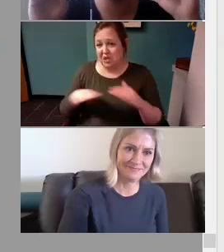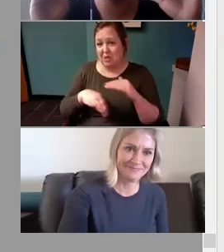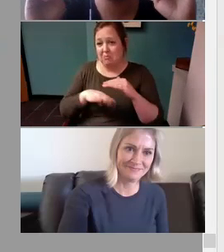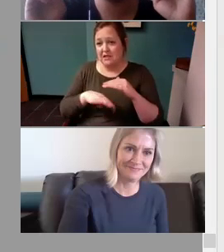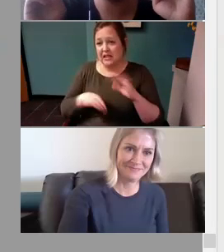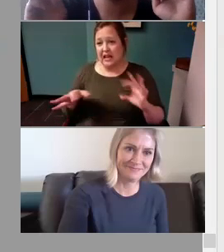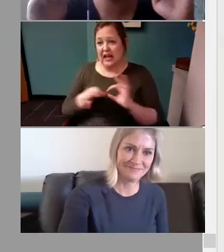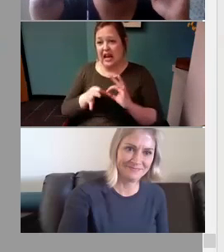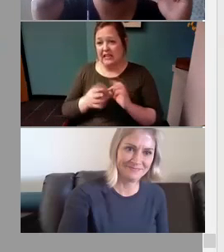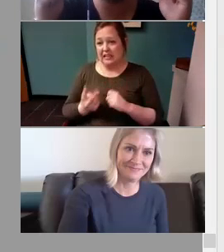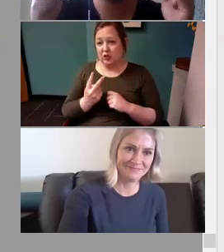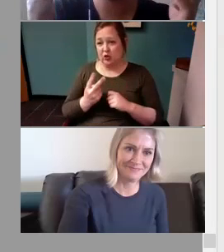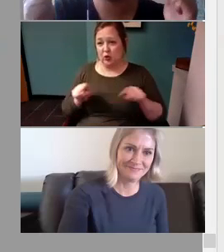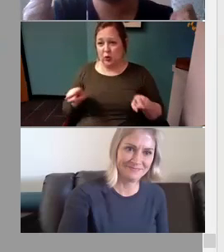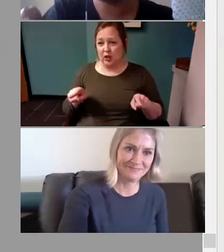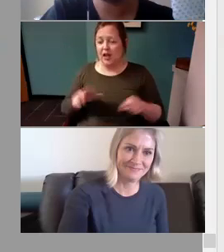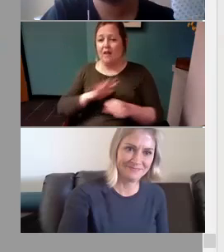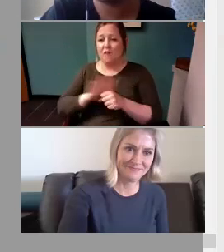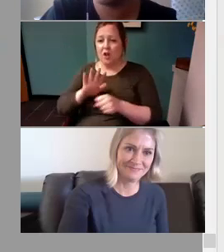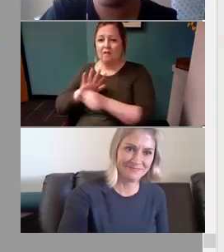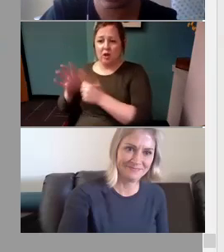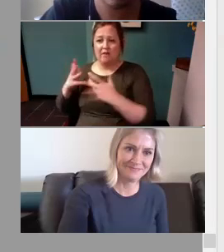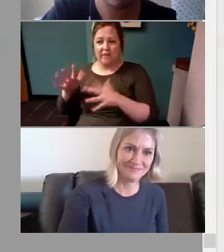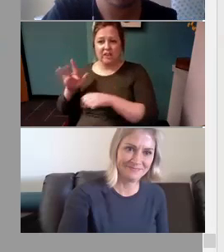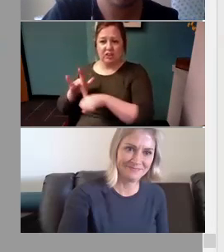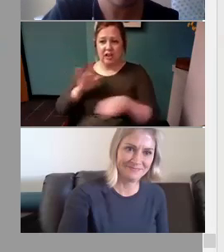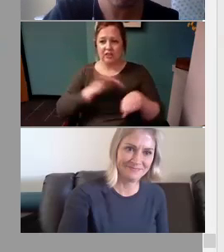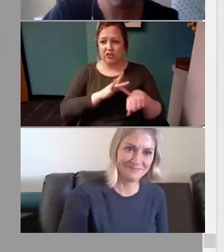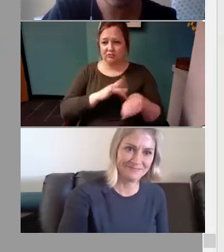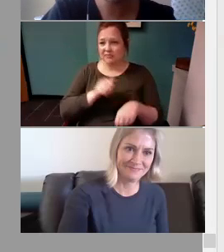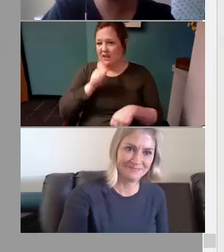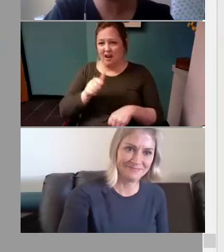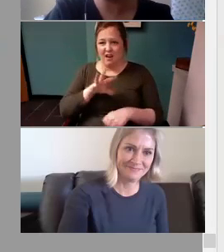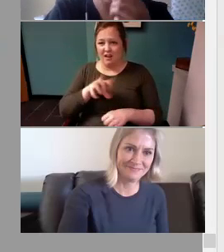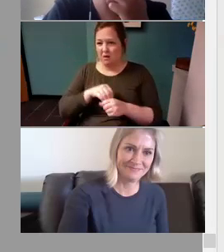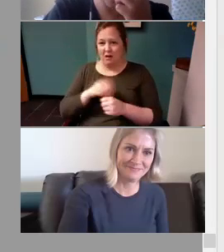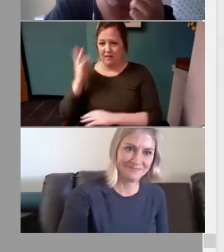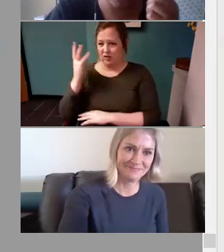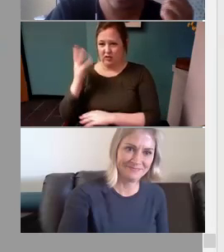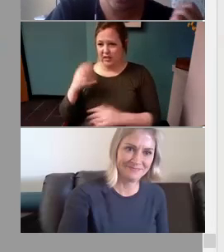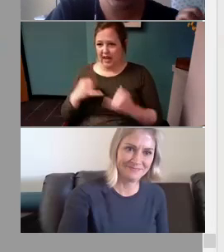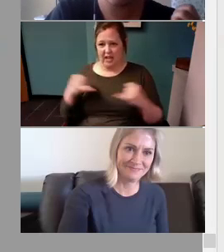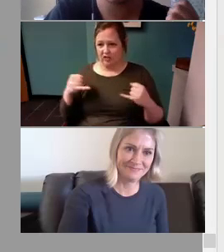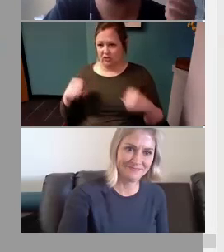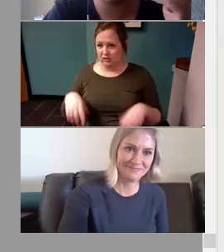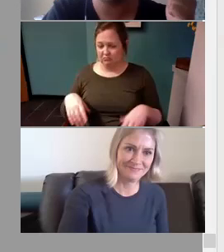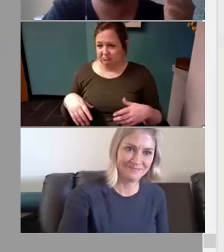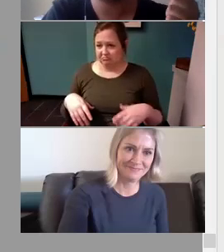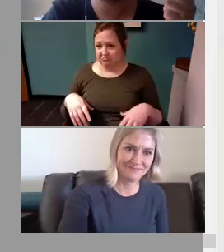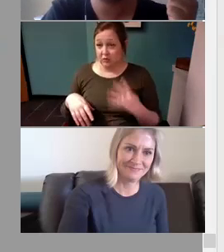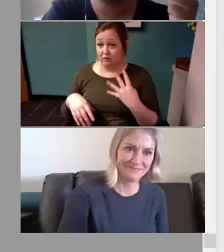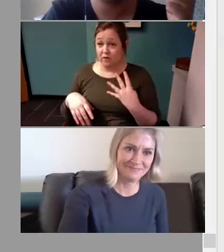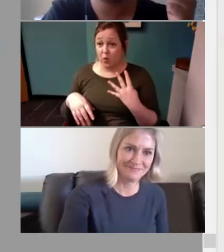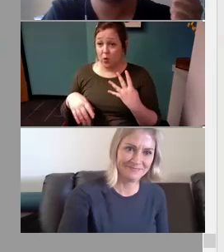that are completely explored, and are not part of the tree itself. So these are the four types of edges that we